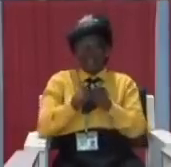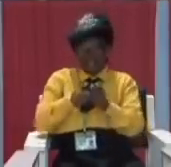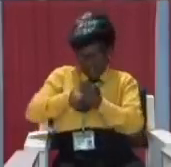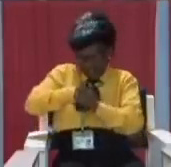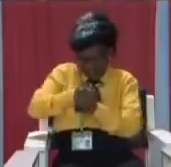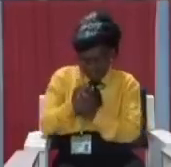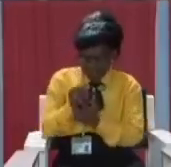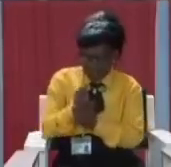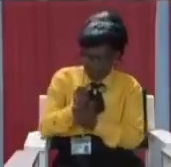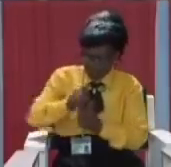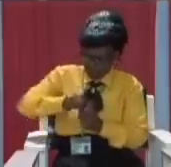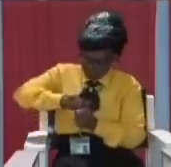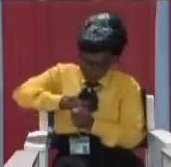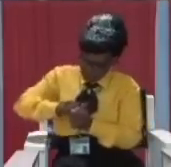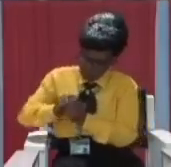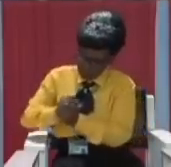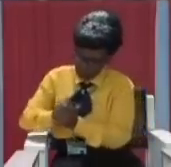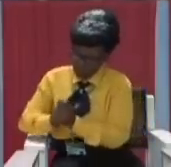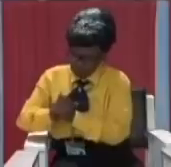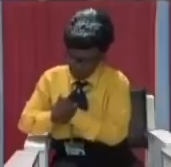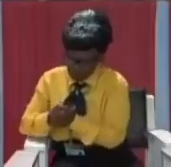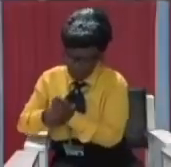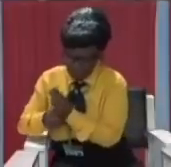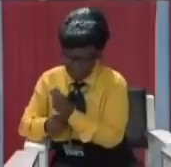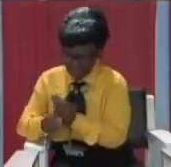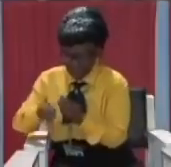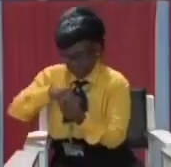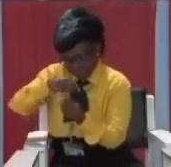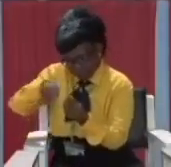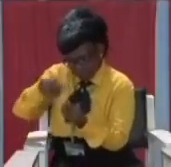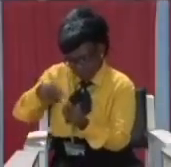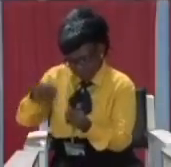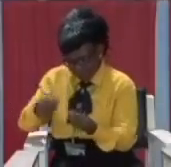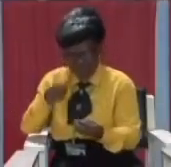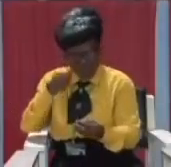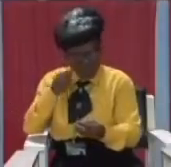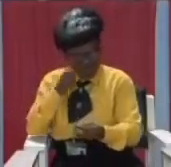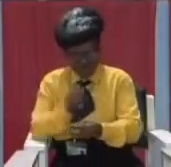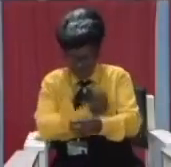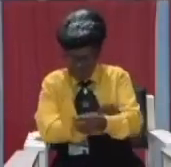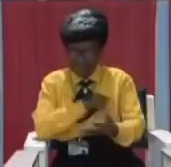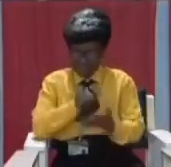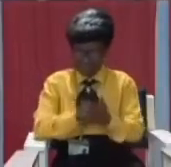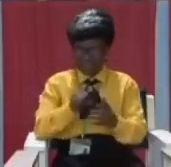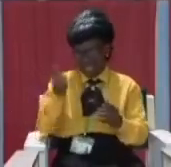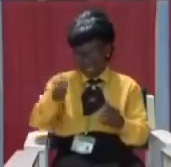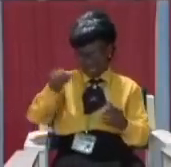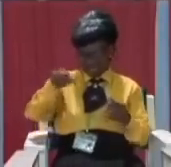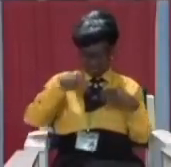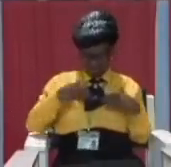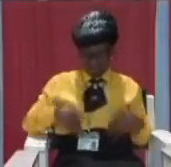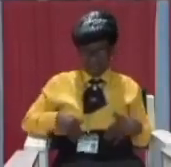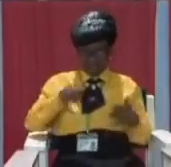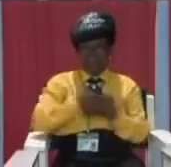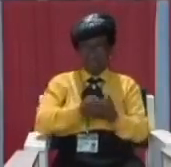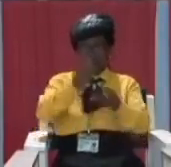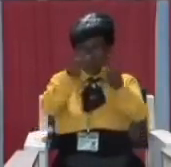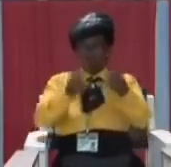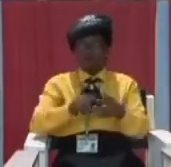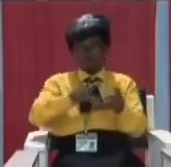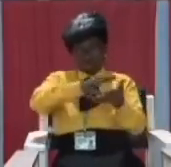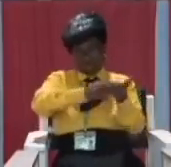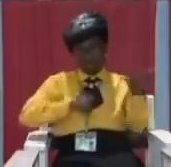the hand of the daughter that anybody who's going to remove this one will probably need to do something